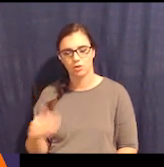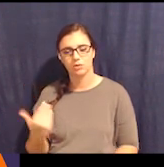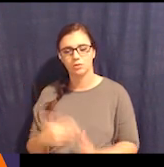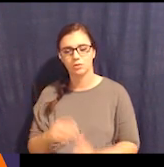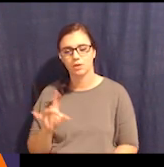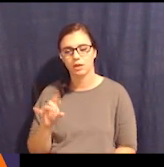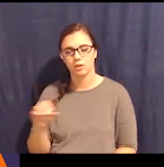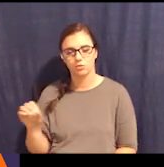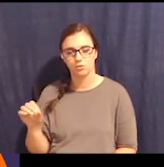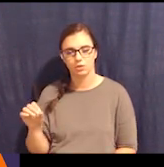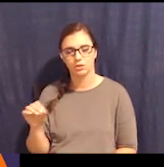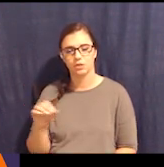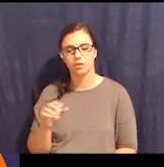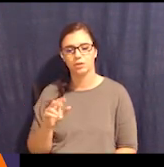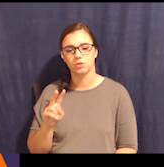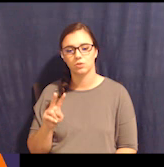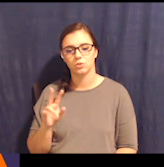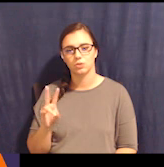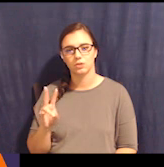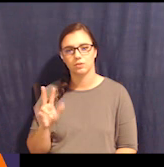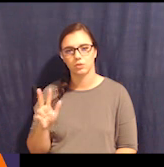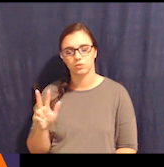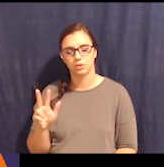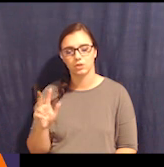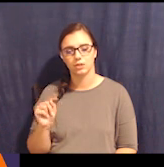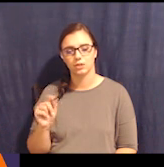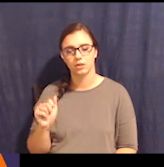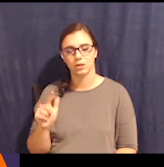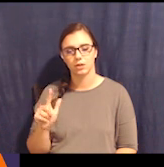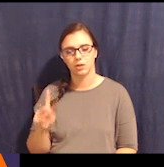1-800-273-TALK or 1-800-SUICIDE,